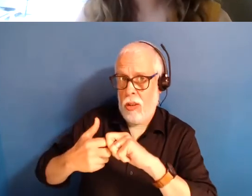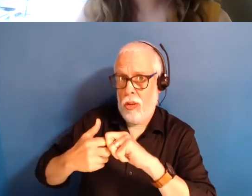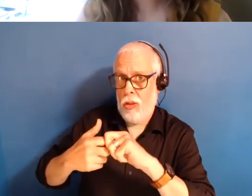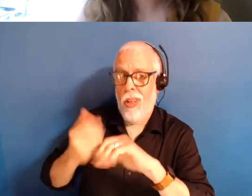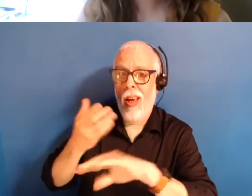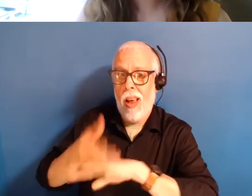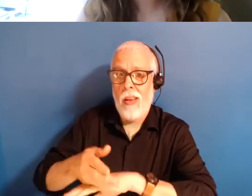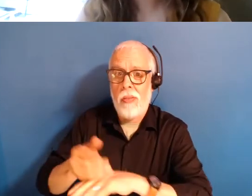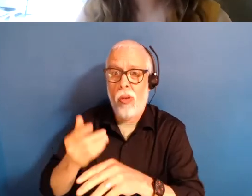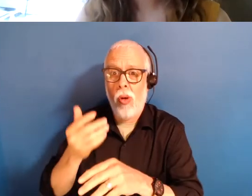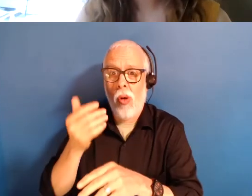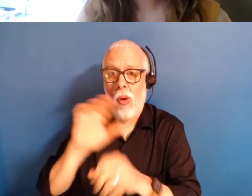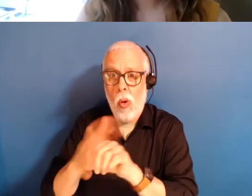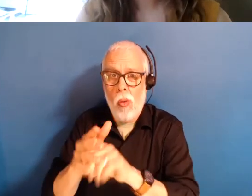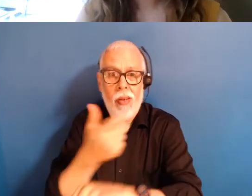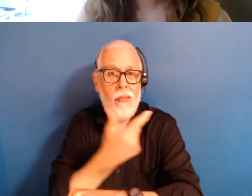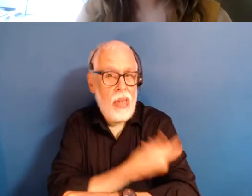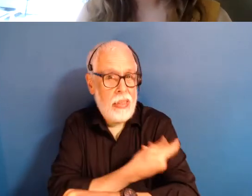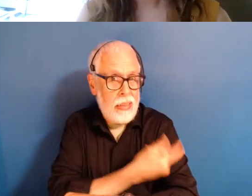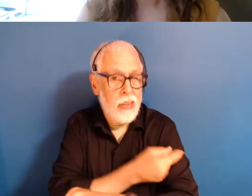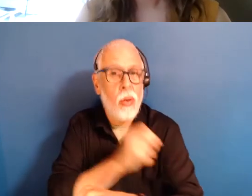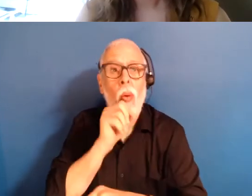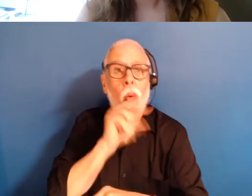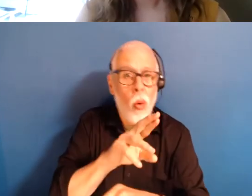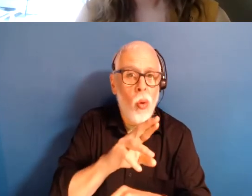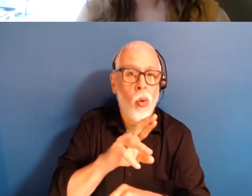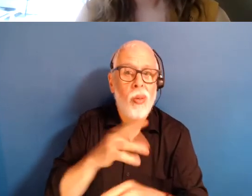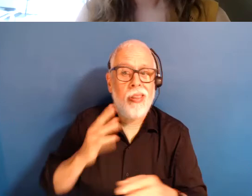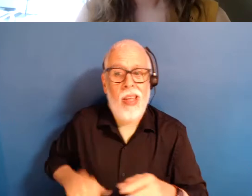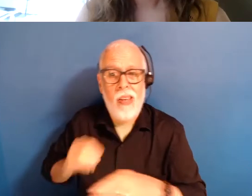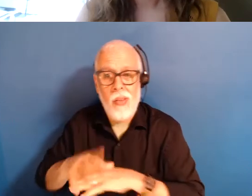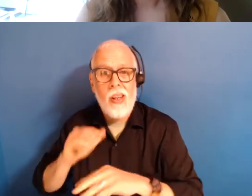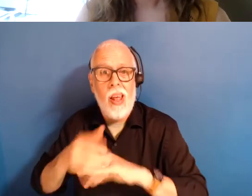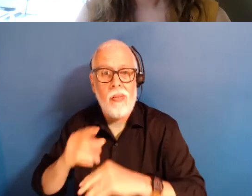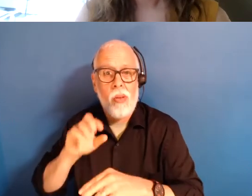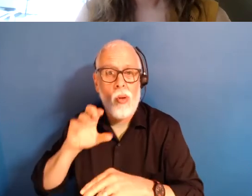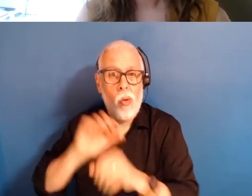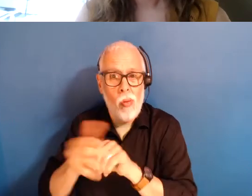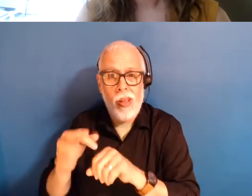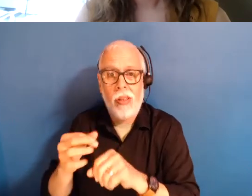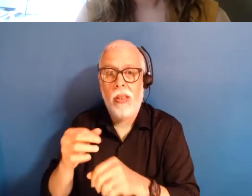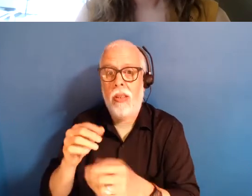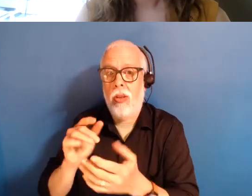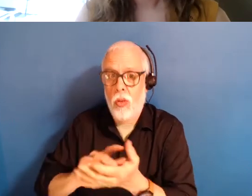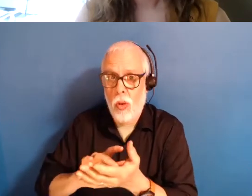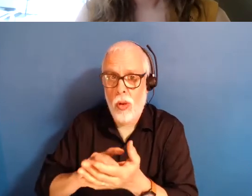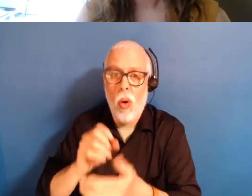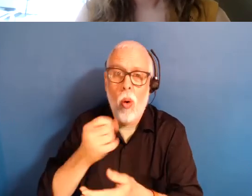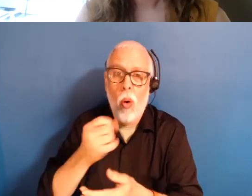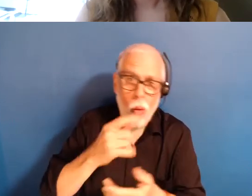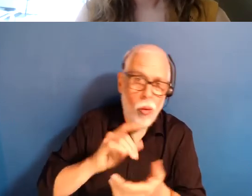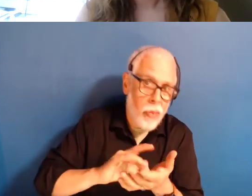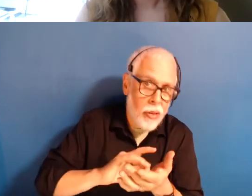after a COVID-19 vaccination or a serious side effect after taking a COVID-19 drug, such as an oral